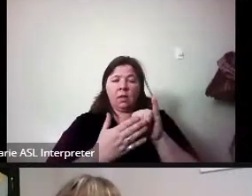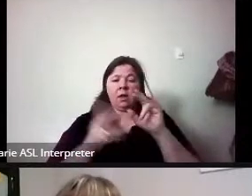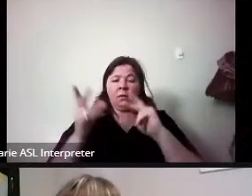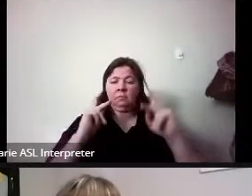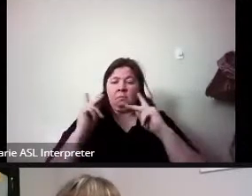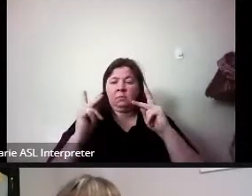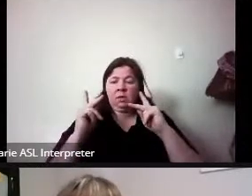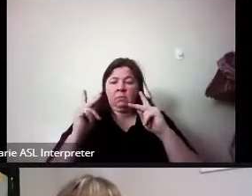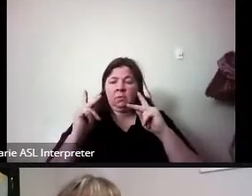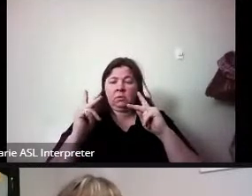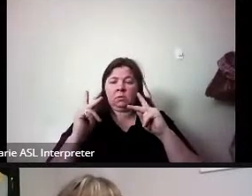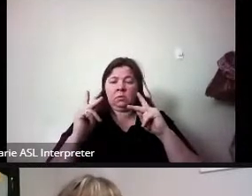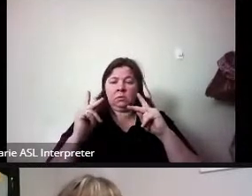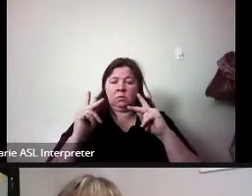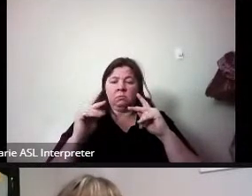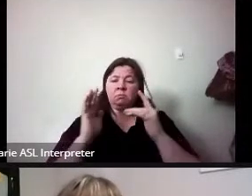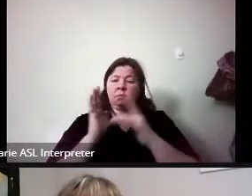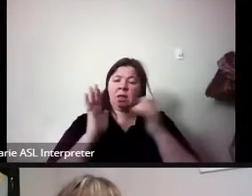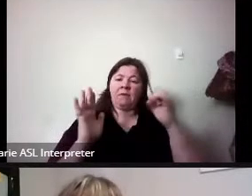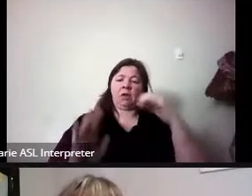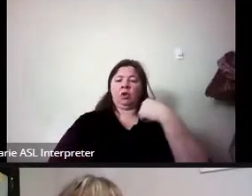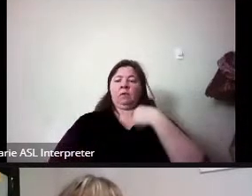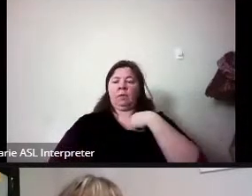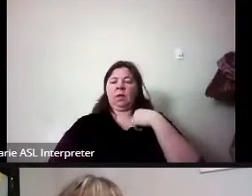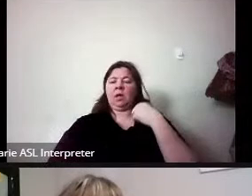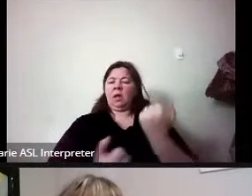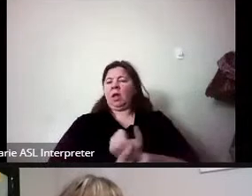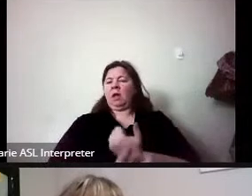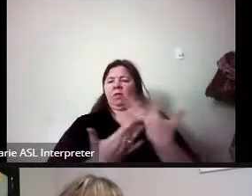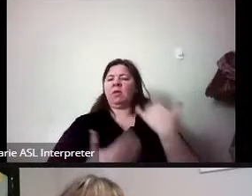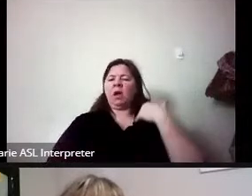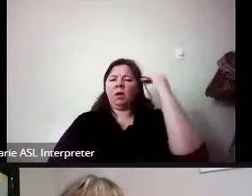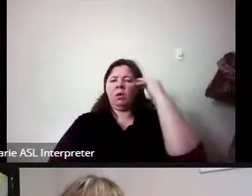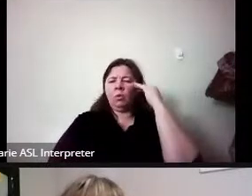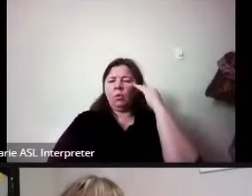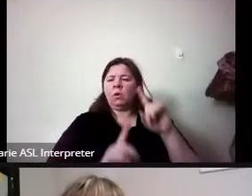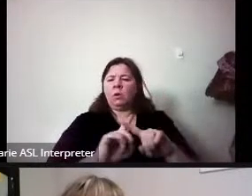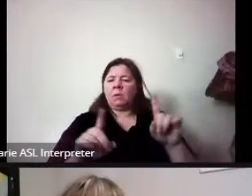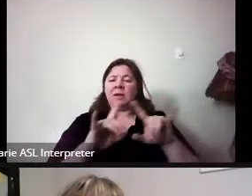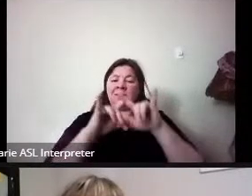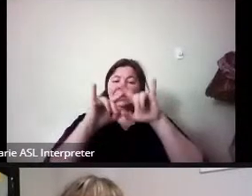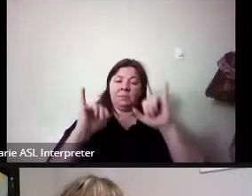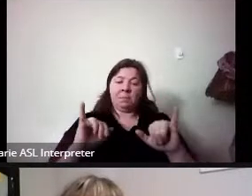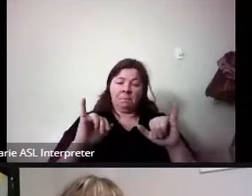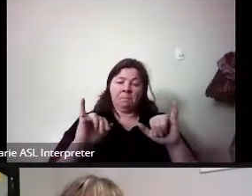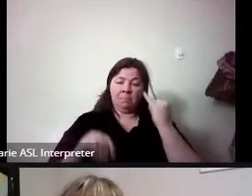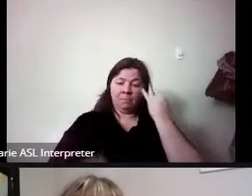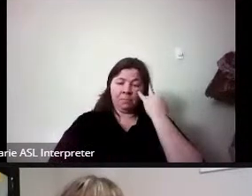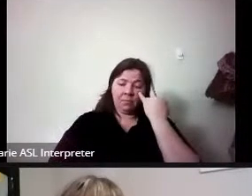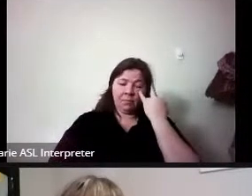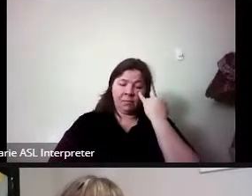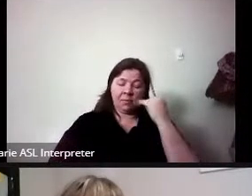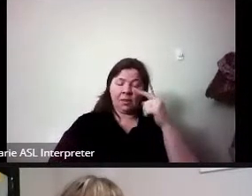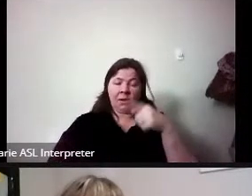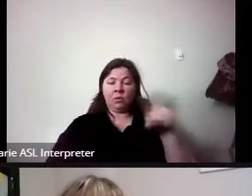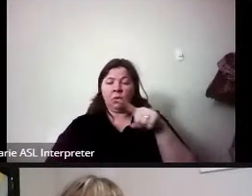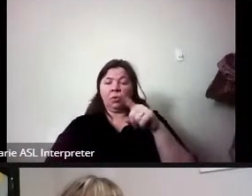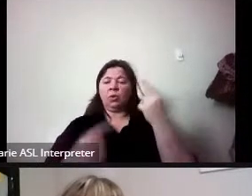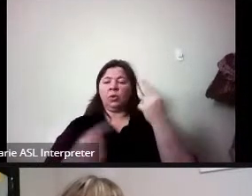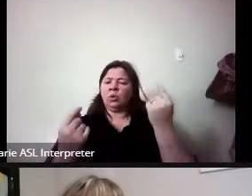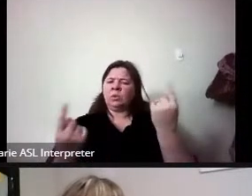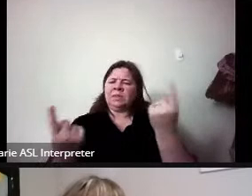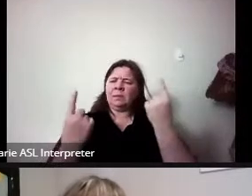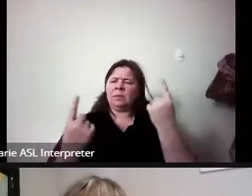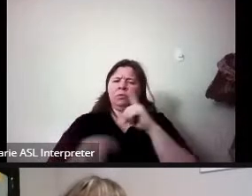people took advantage of me and everything, but at the same time, if we are delivering something which